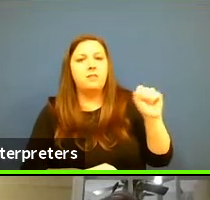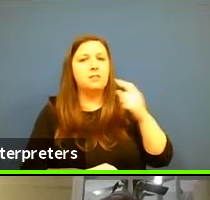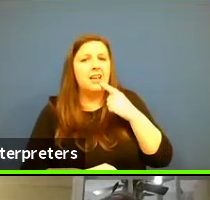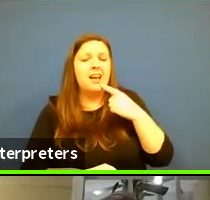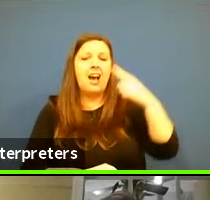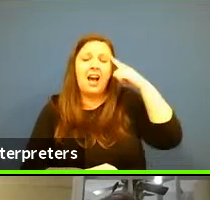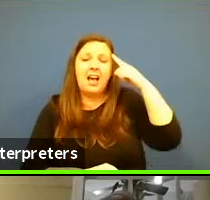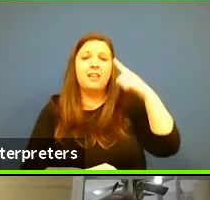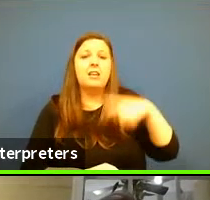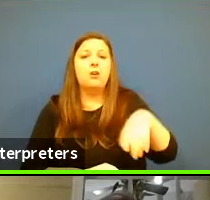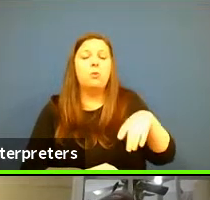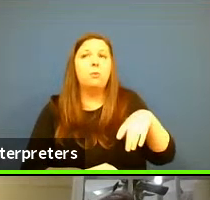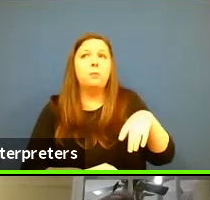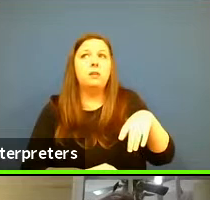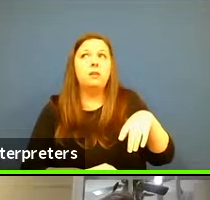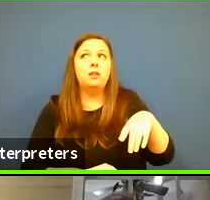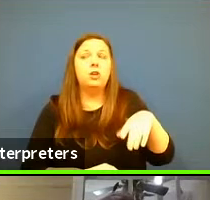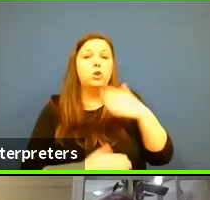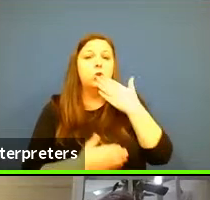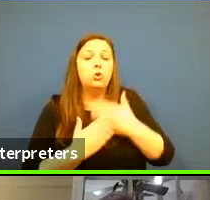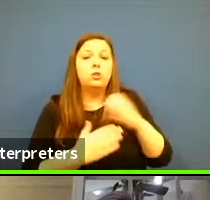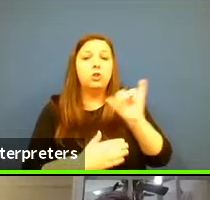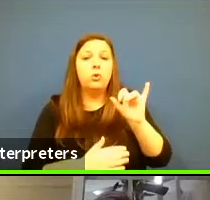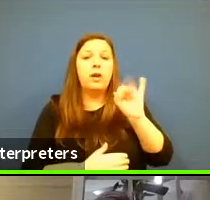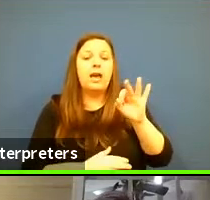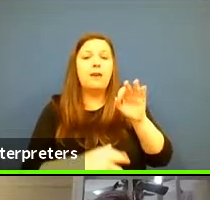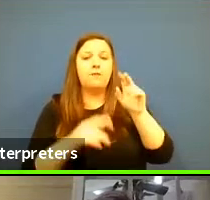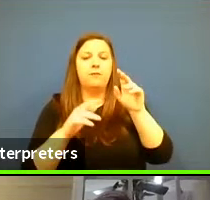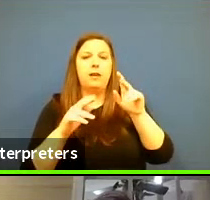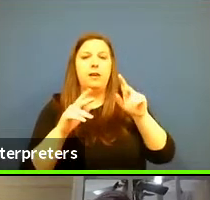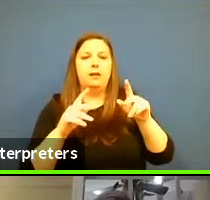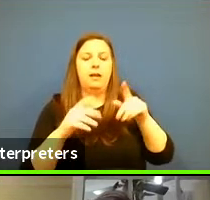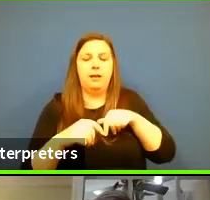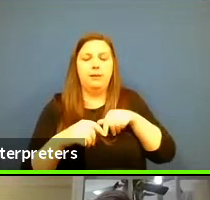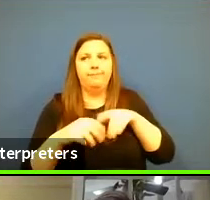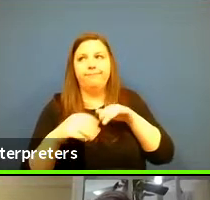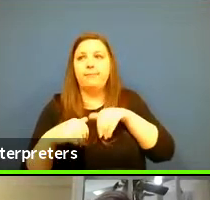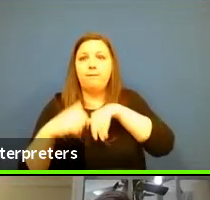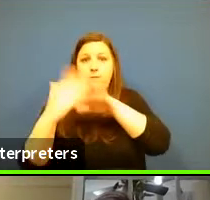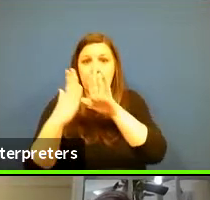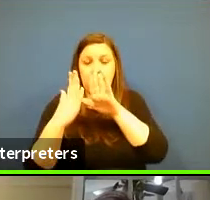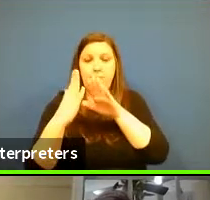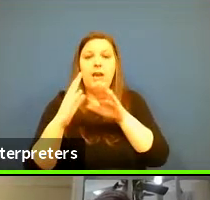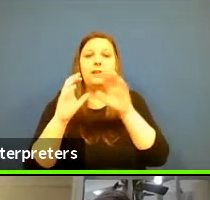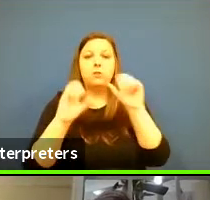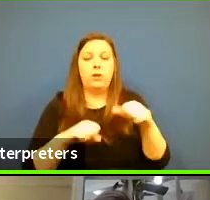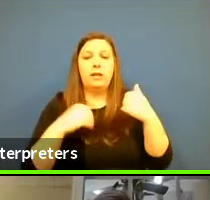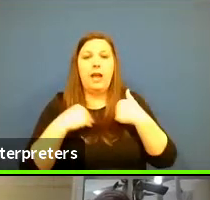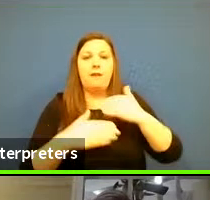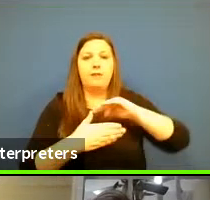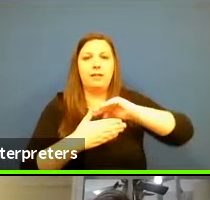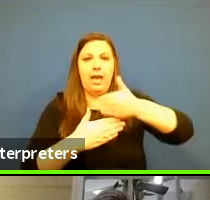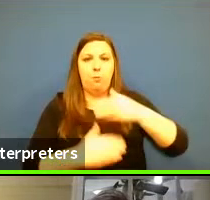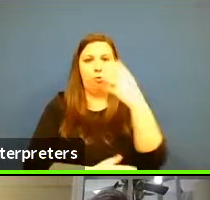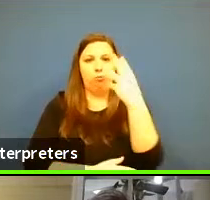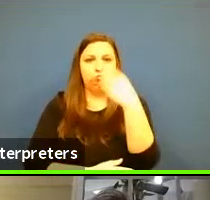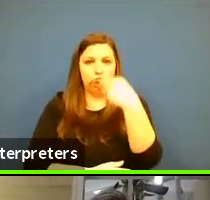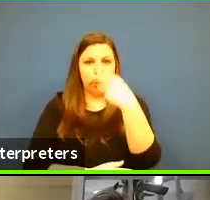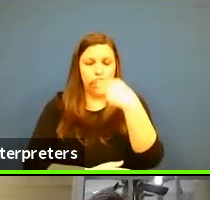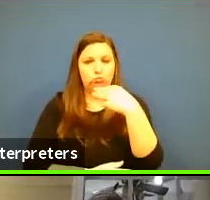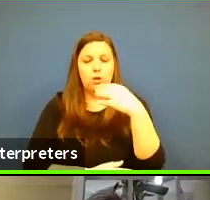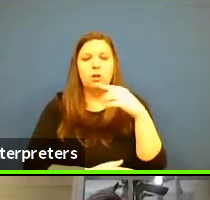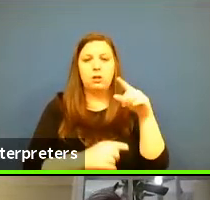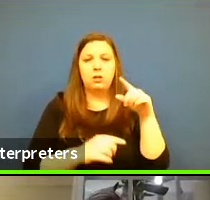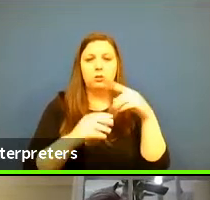use our Zoom. We don't seem to have a problem with that, so we can be in person and on Zoom, and that should take care of that sound